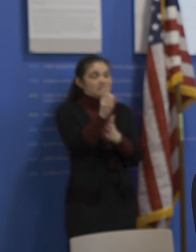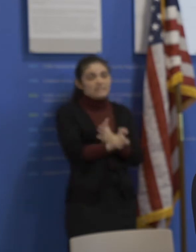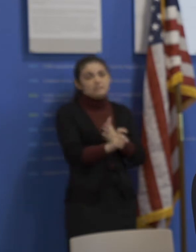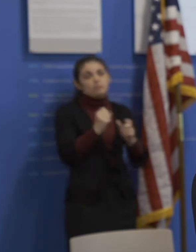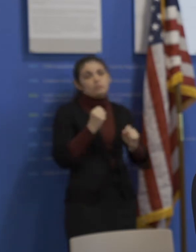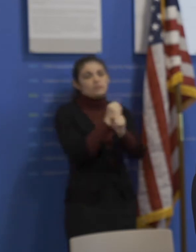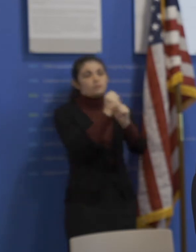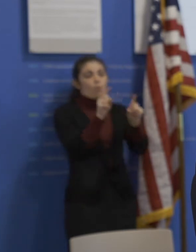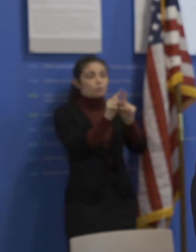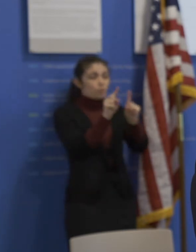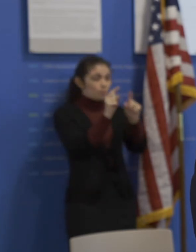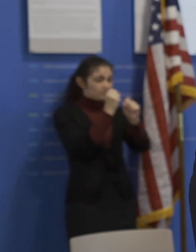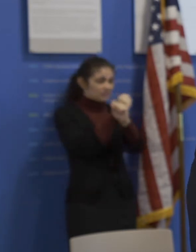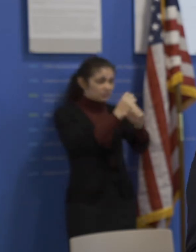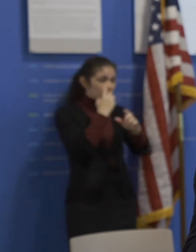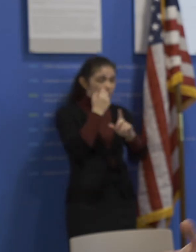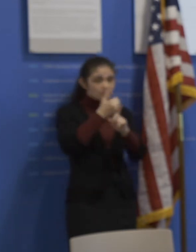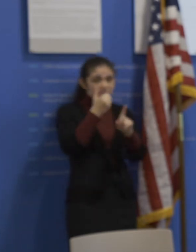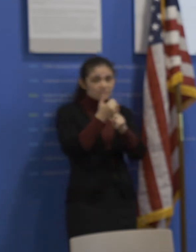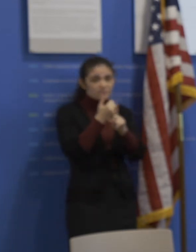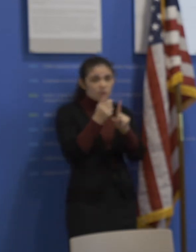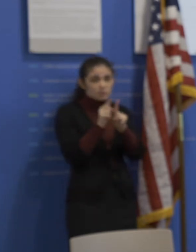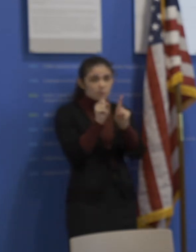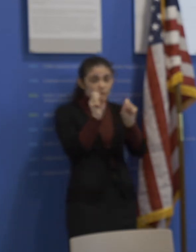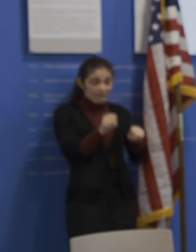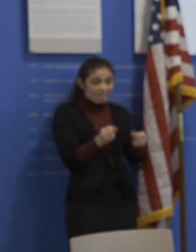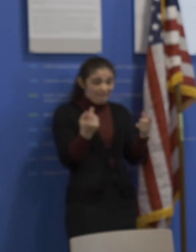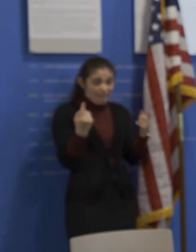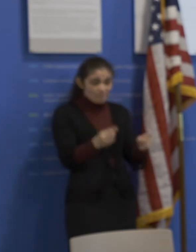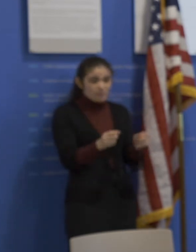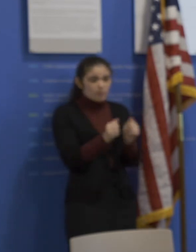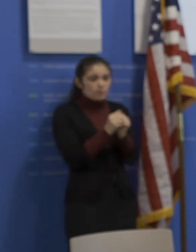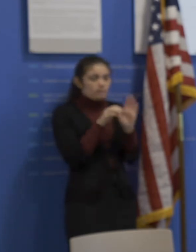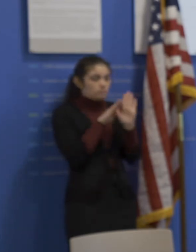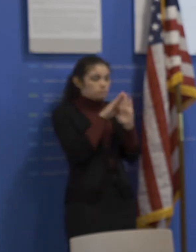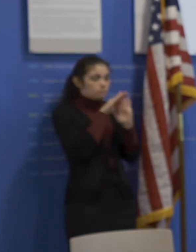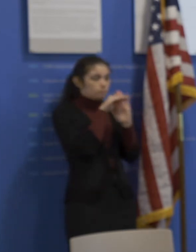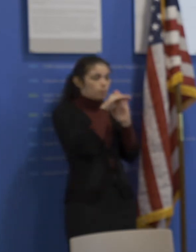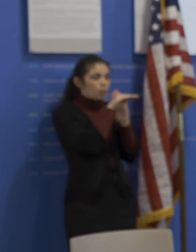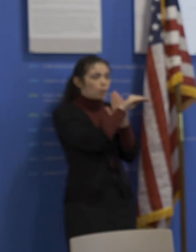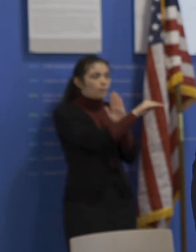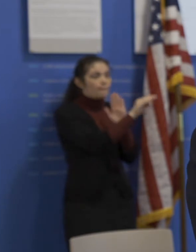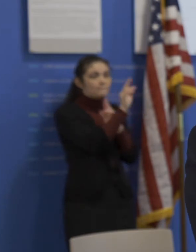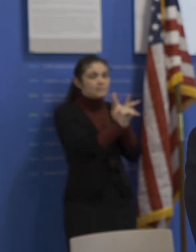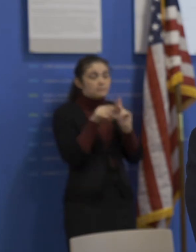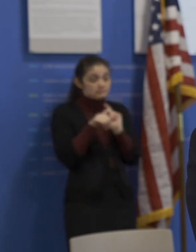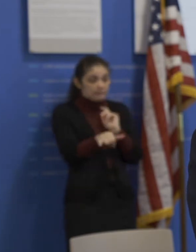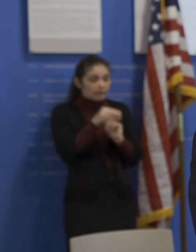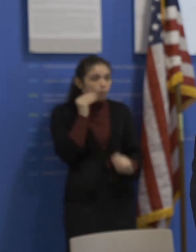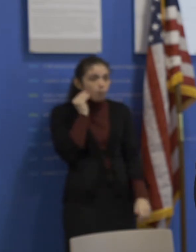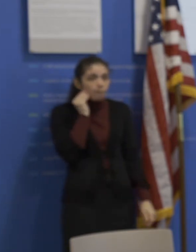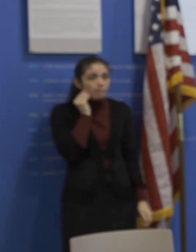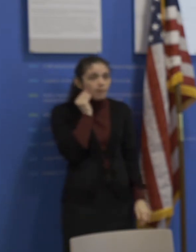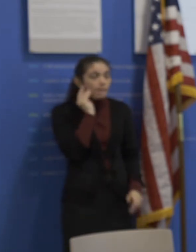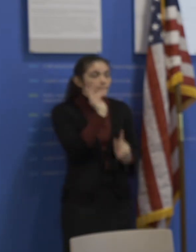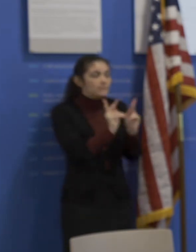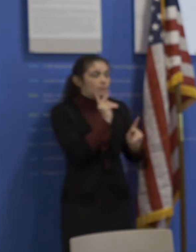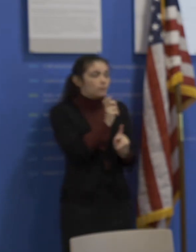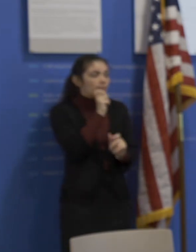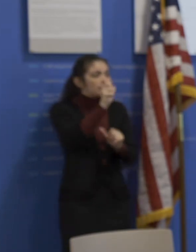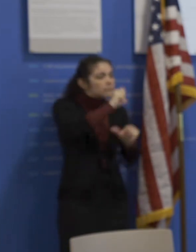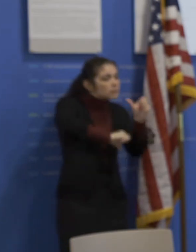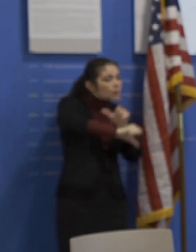the personal protective equipment available to them that can be produced by flattening the curve, by people staying home, by people